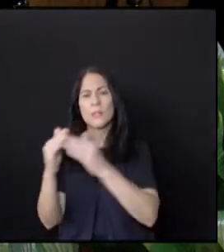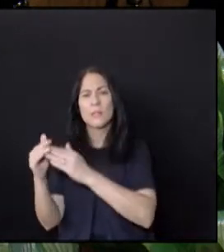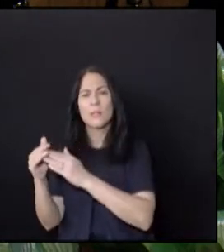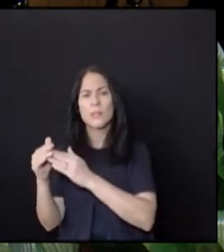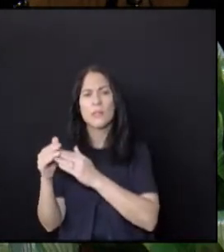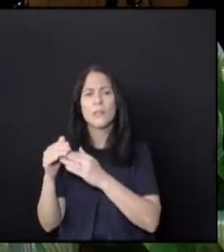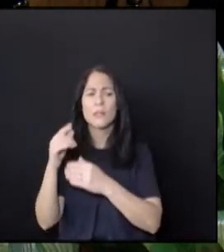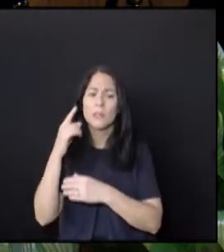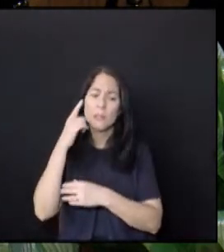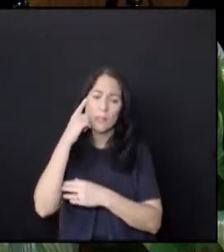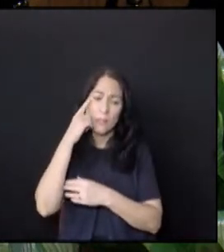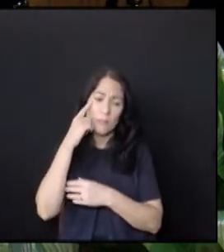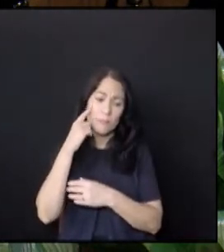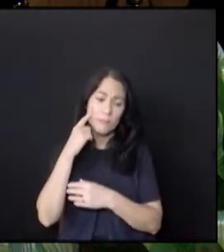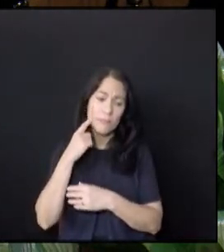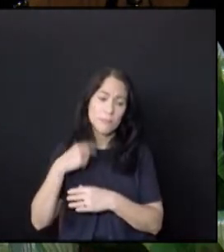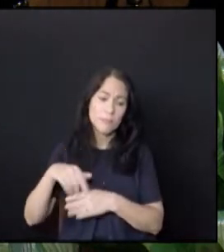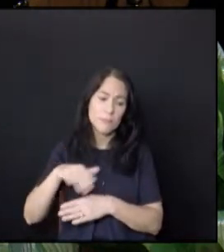over it,